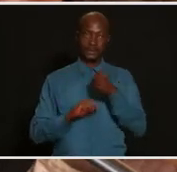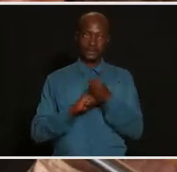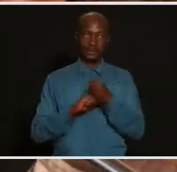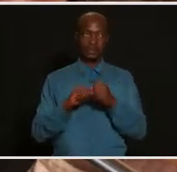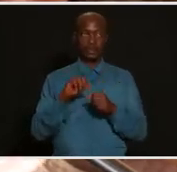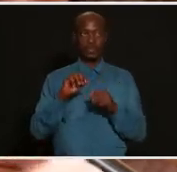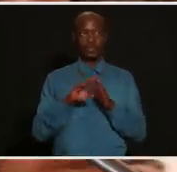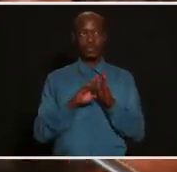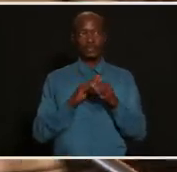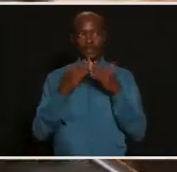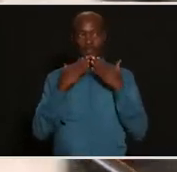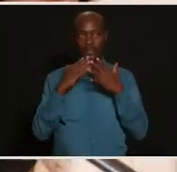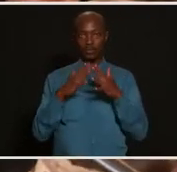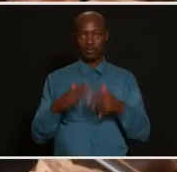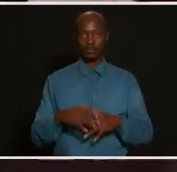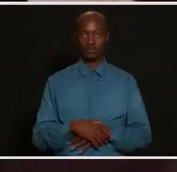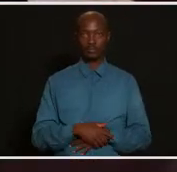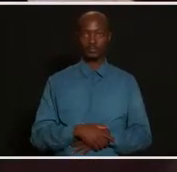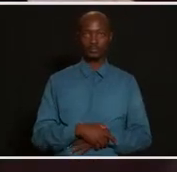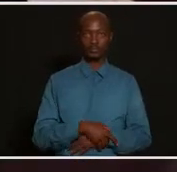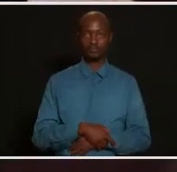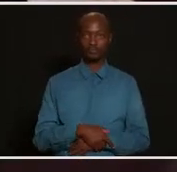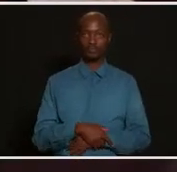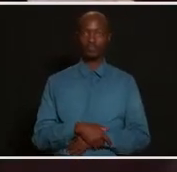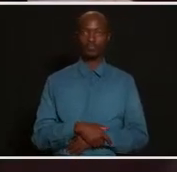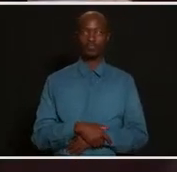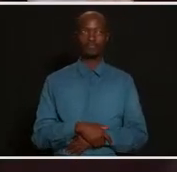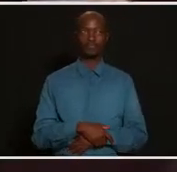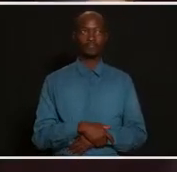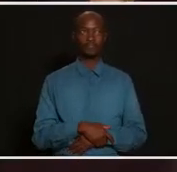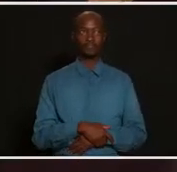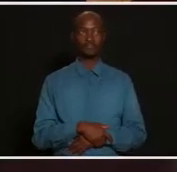thank you thank you